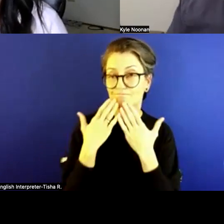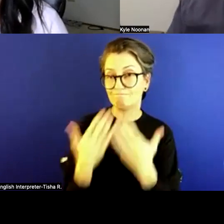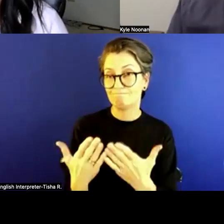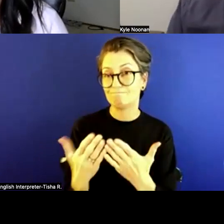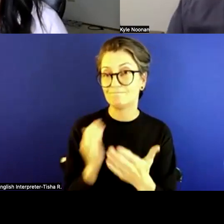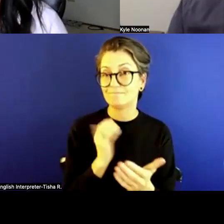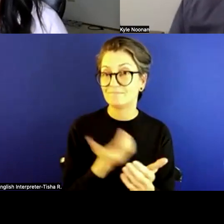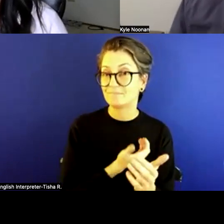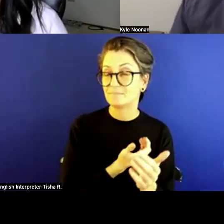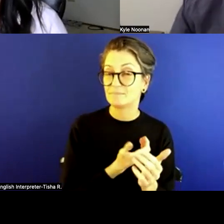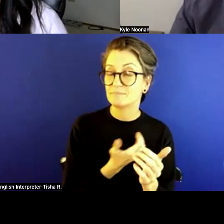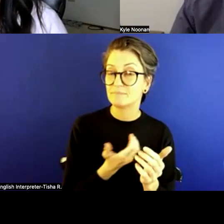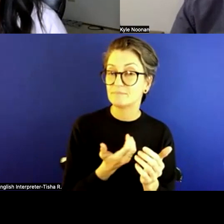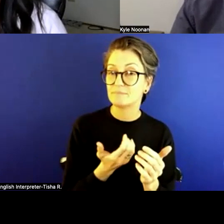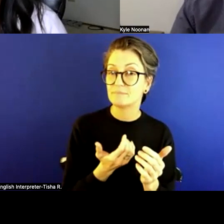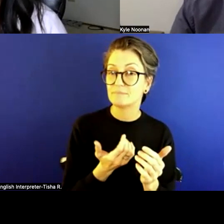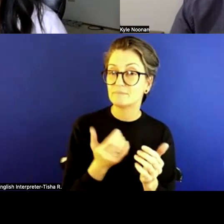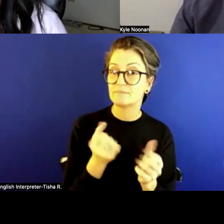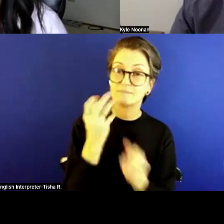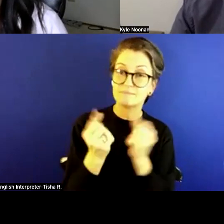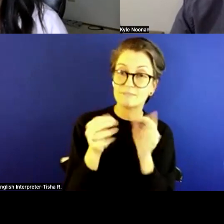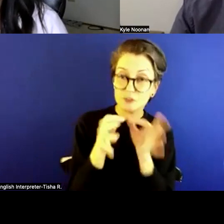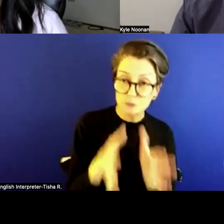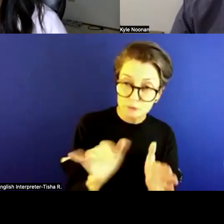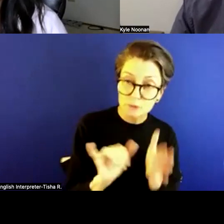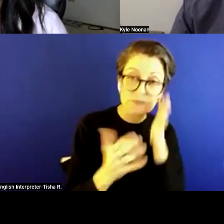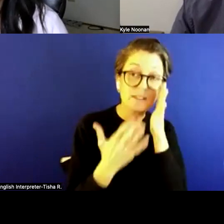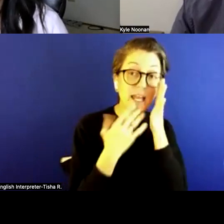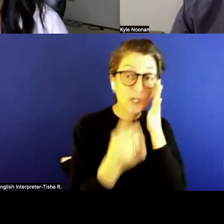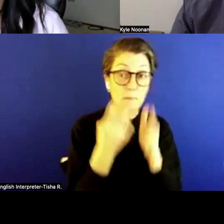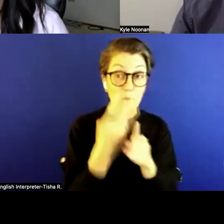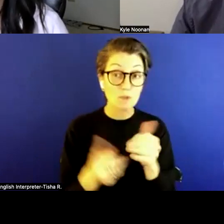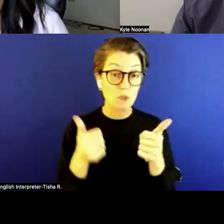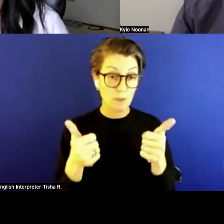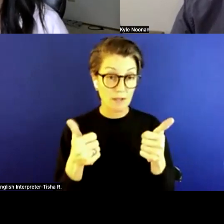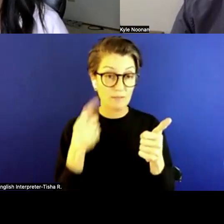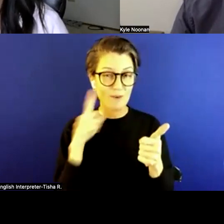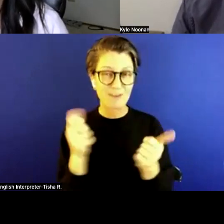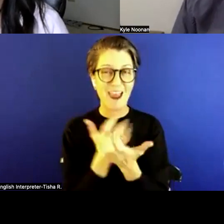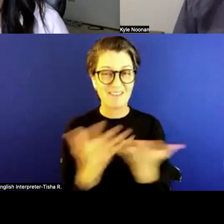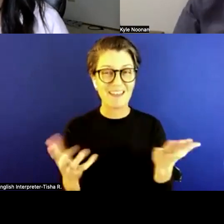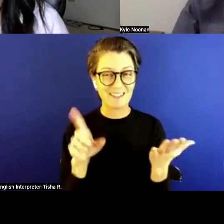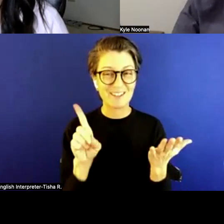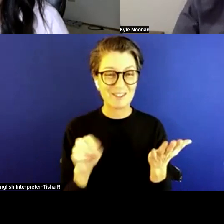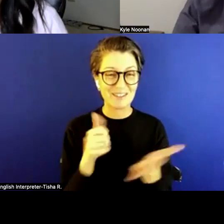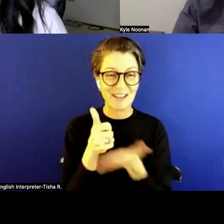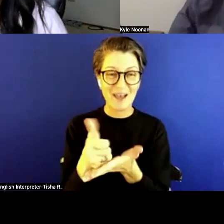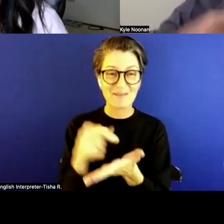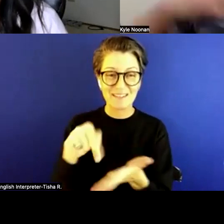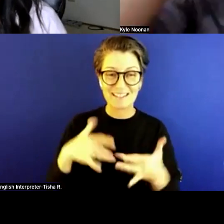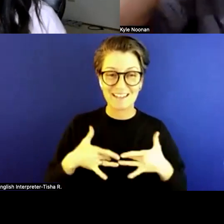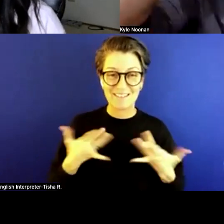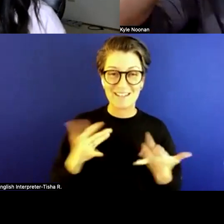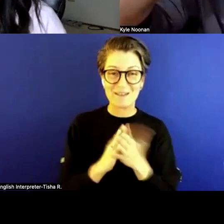our sign language interpreters. Thank you both so much for everything that you do to help make these events